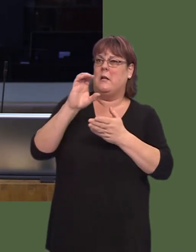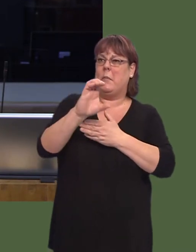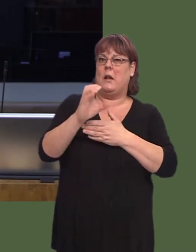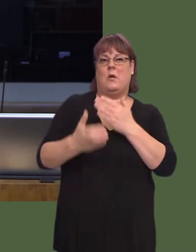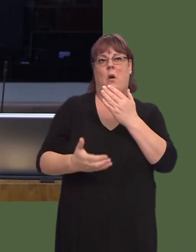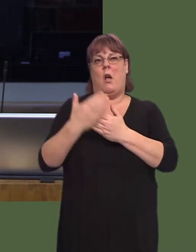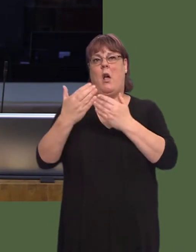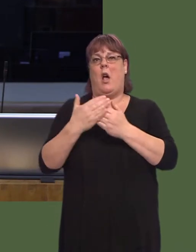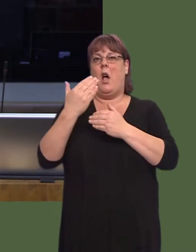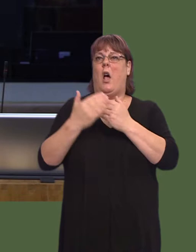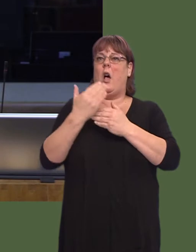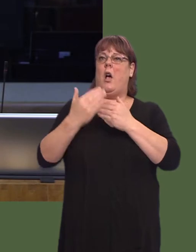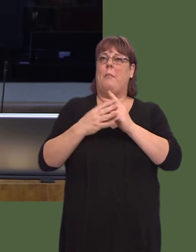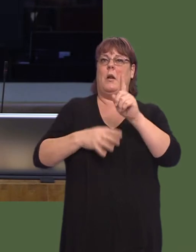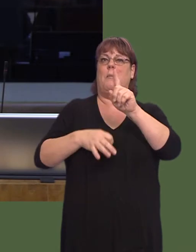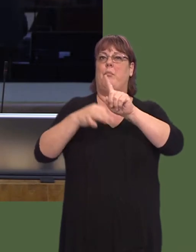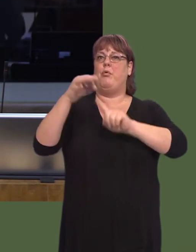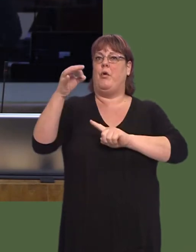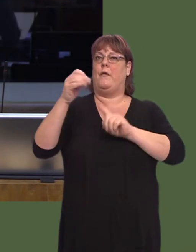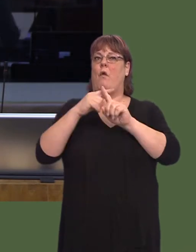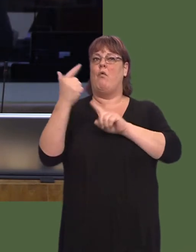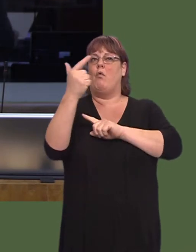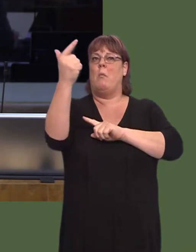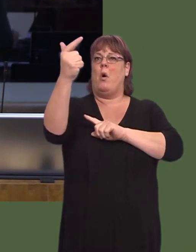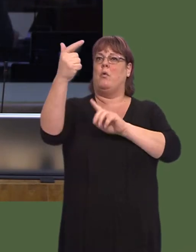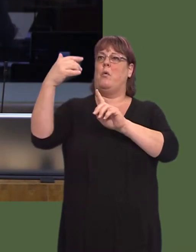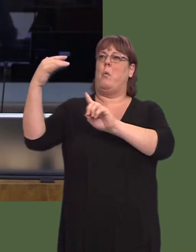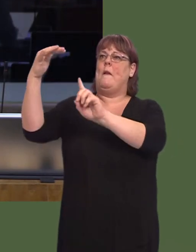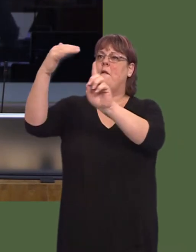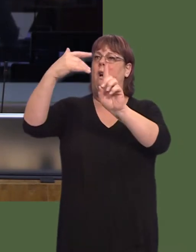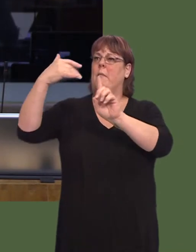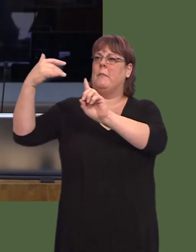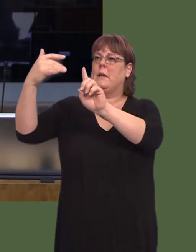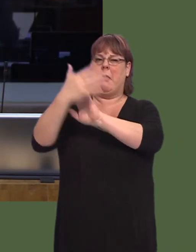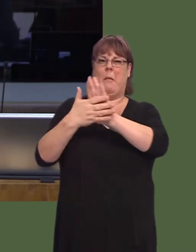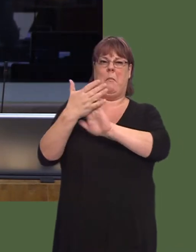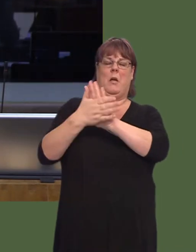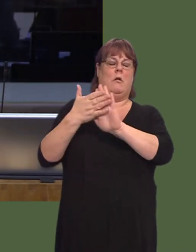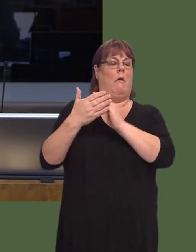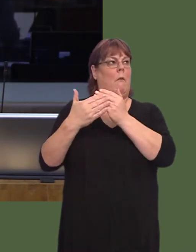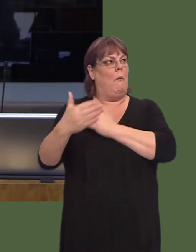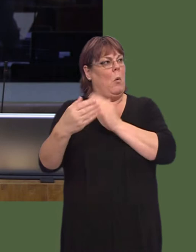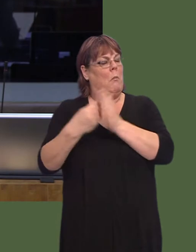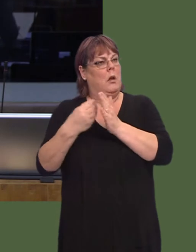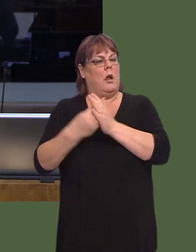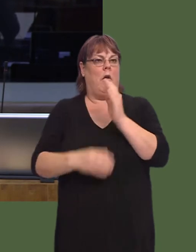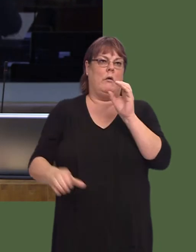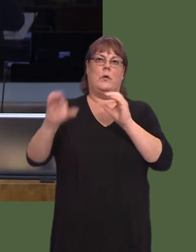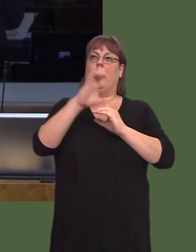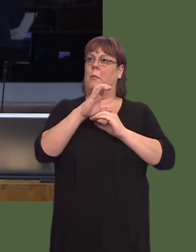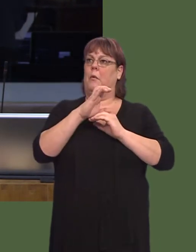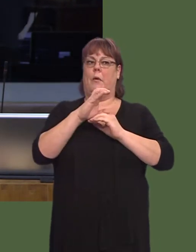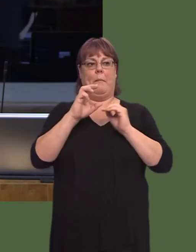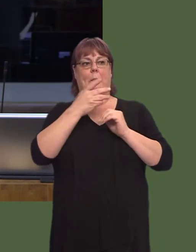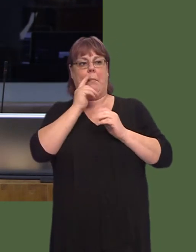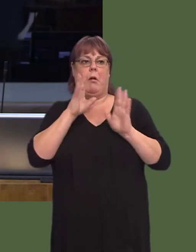spent on upgrading transmission lines and infrastructure to cater for remote wind farms. That adds another £25 per household. So I repeat